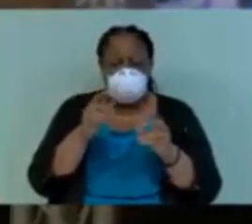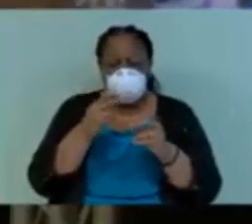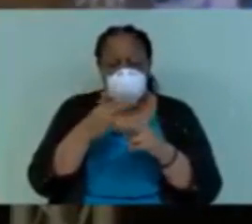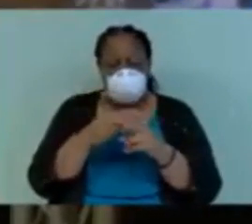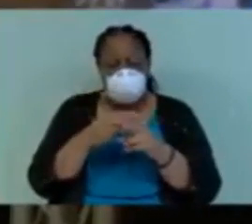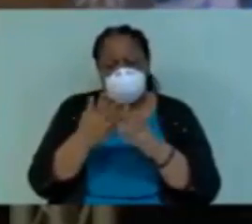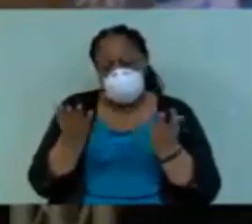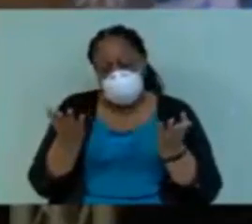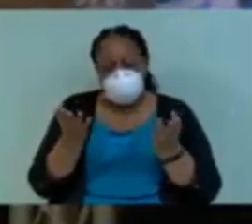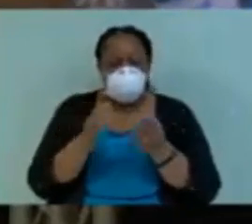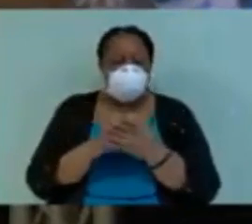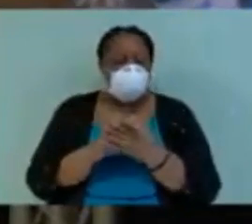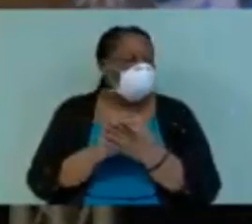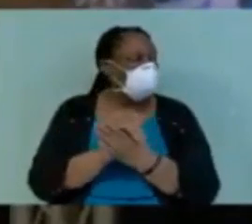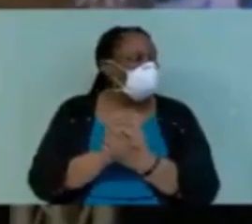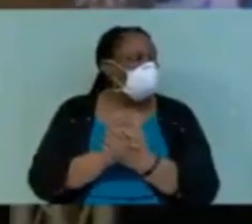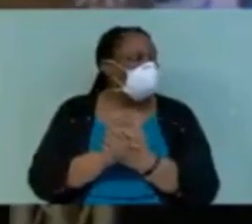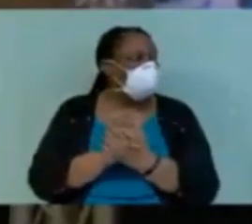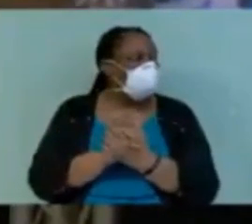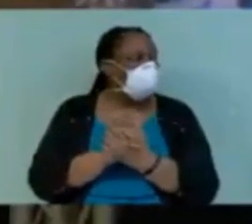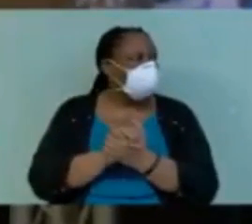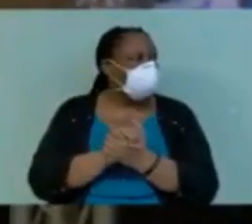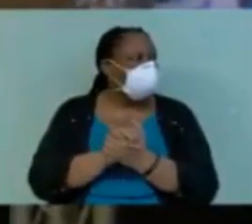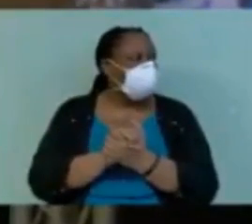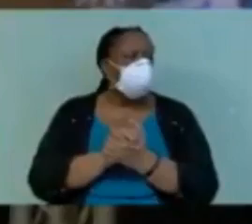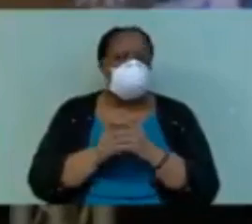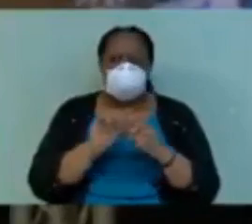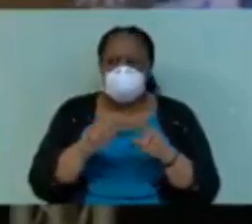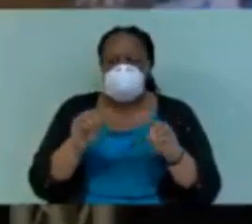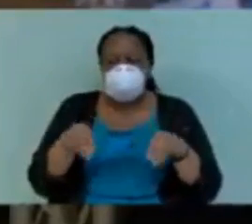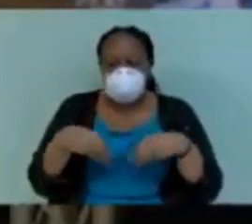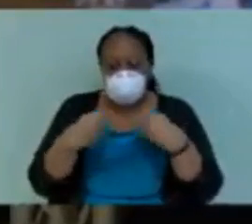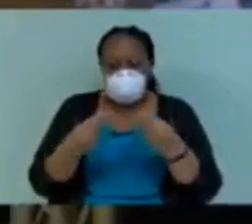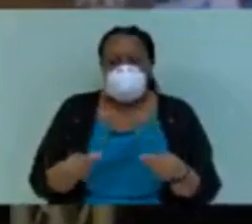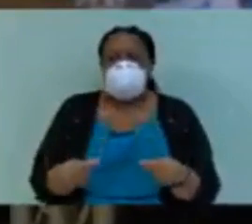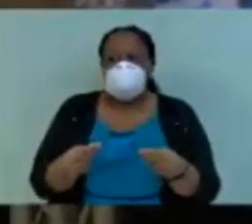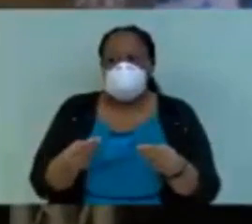highly spirited citizens in the Ponds Extension area.